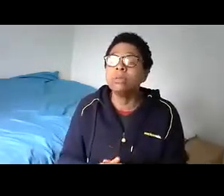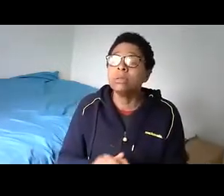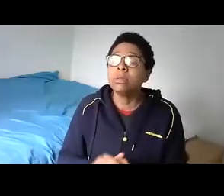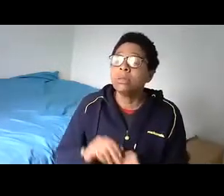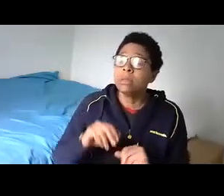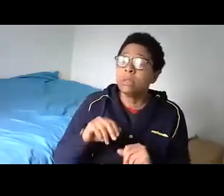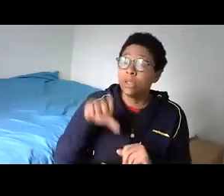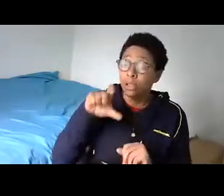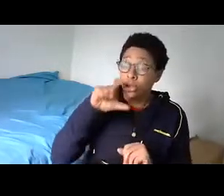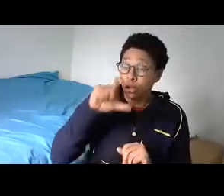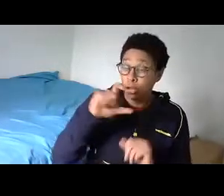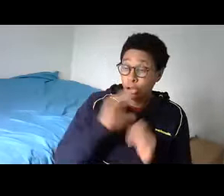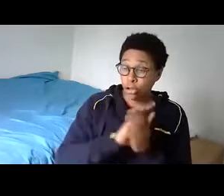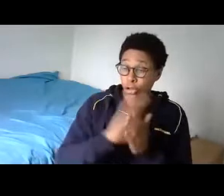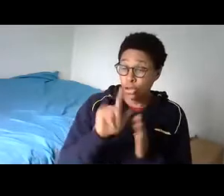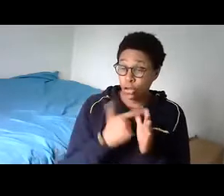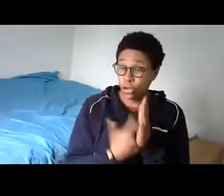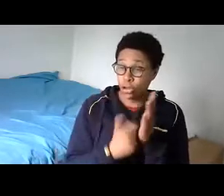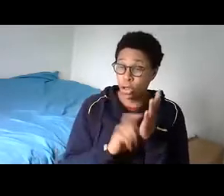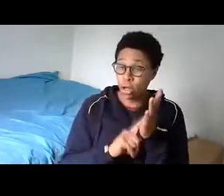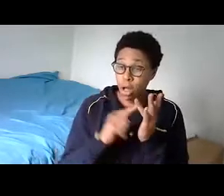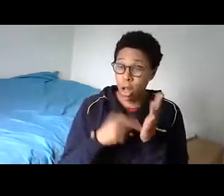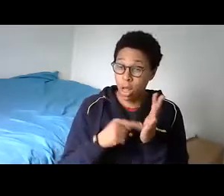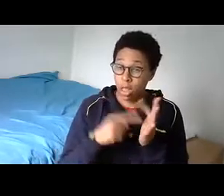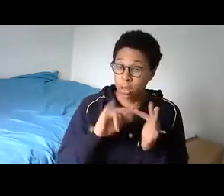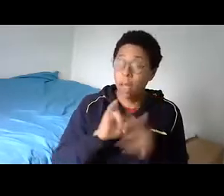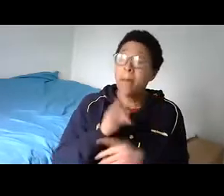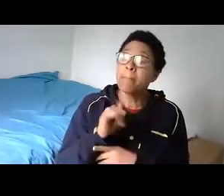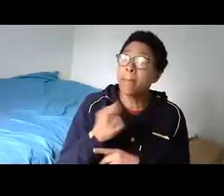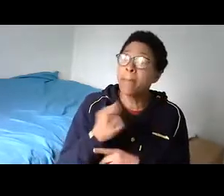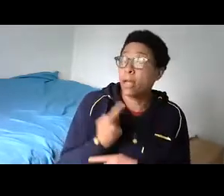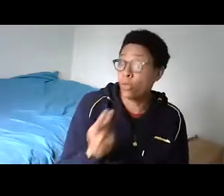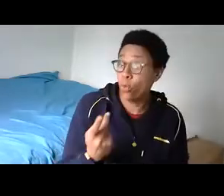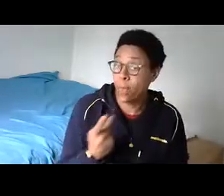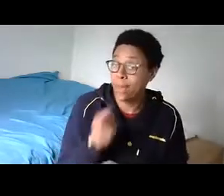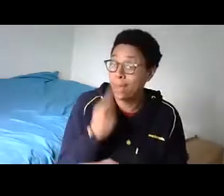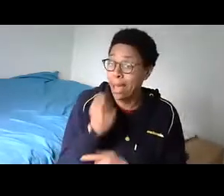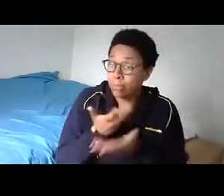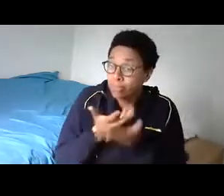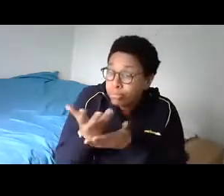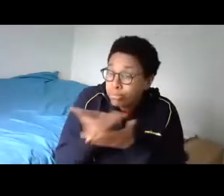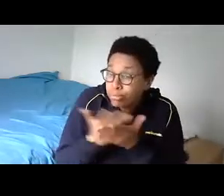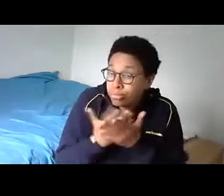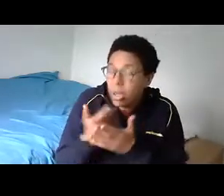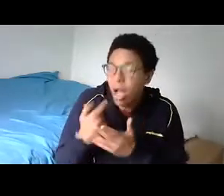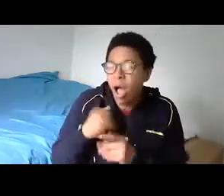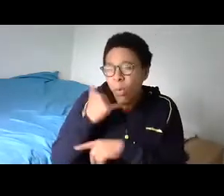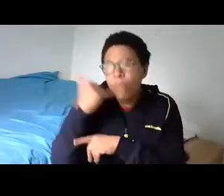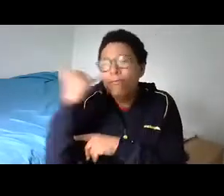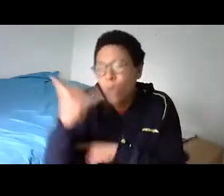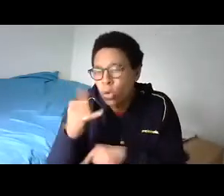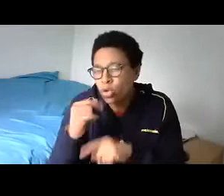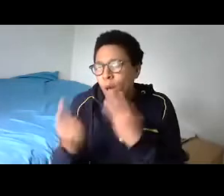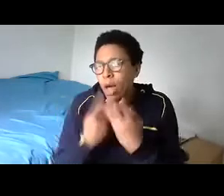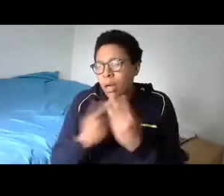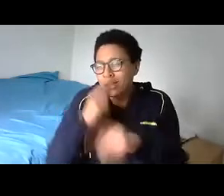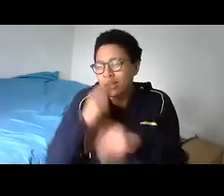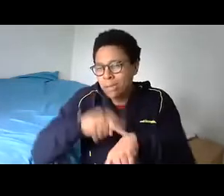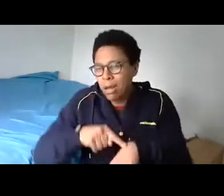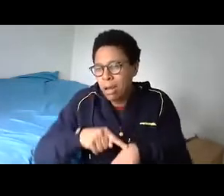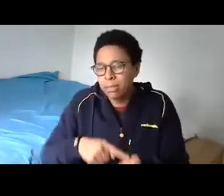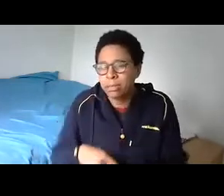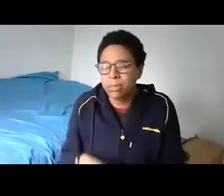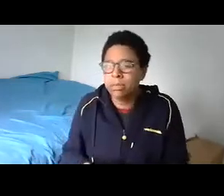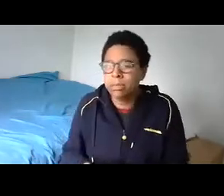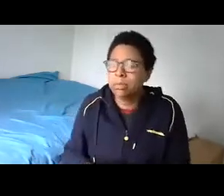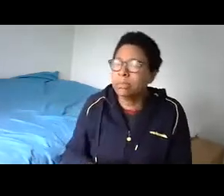maybe I can give you a call and we can speak about it in a bit more detail and see how we can help you. Okay, that's fine. Sorry, but just one more question